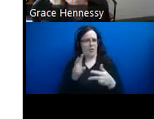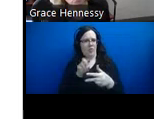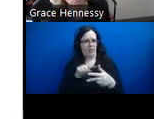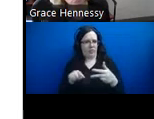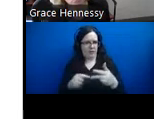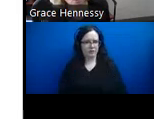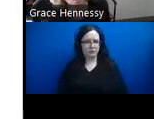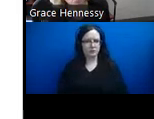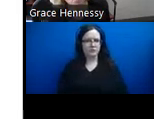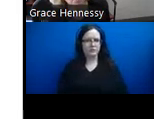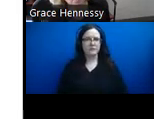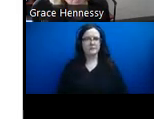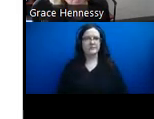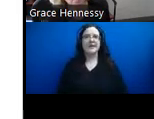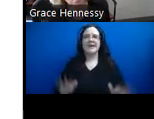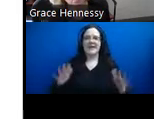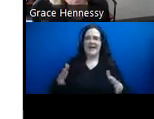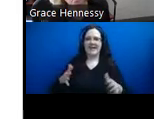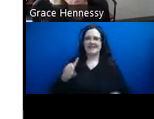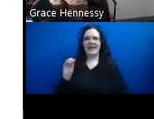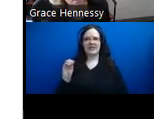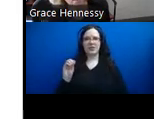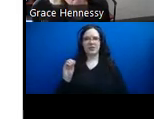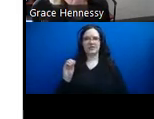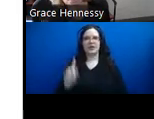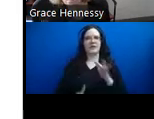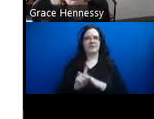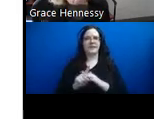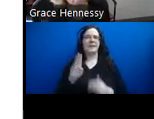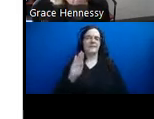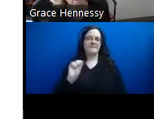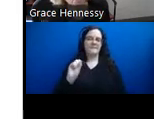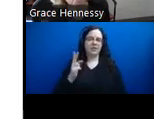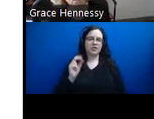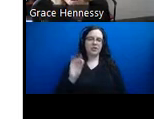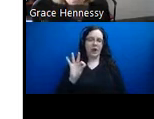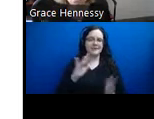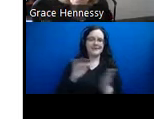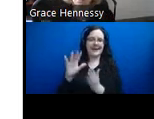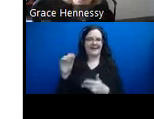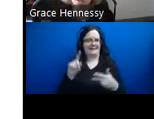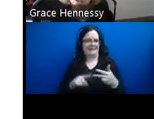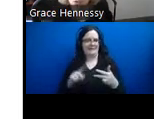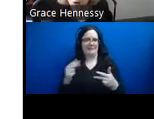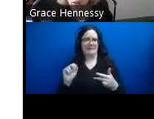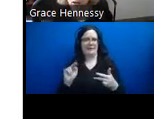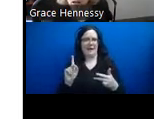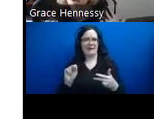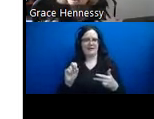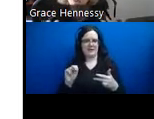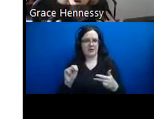anxiety disorders in the Bishkov study and the Hankinson and Carlson study from